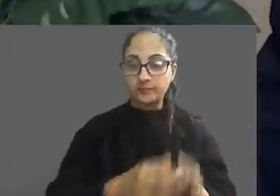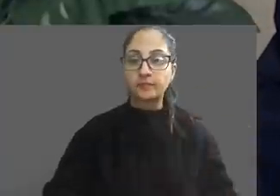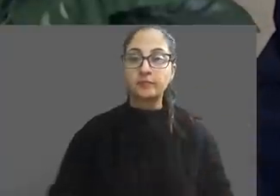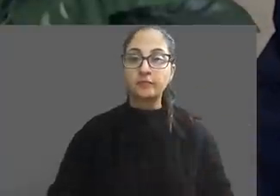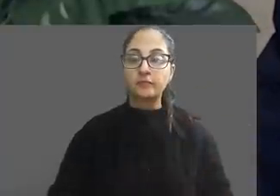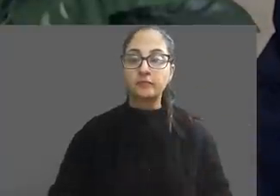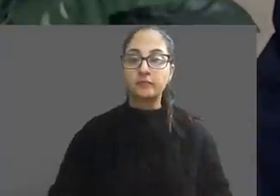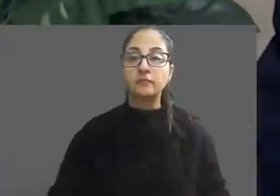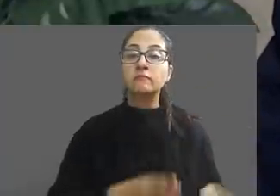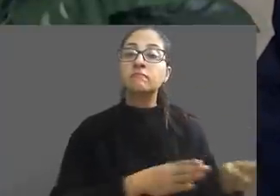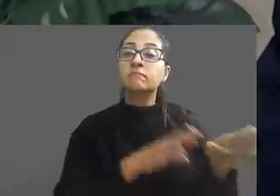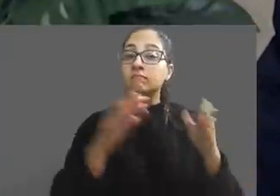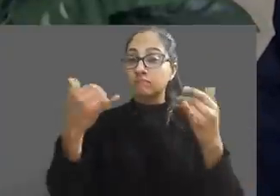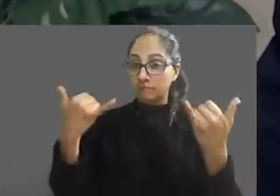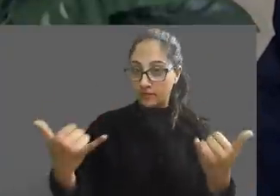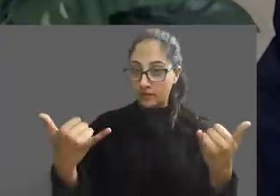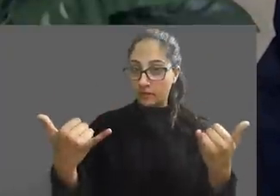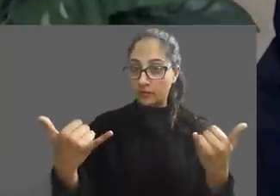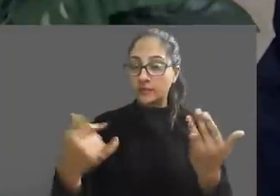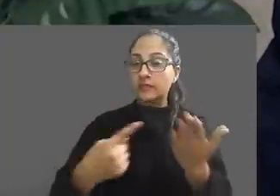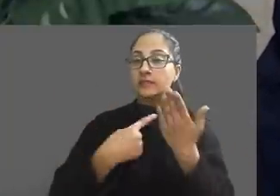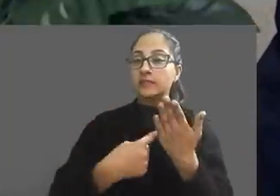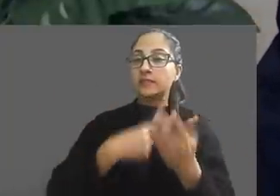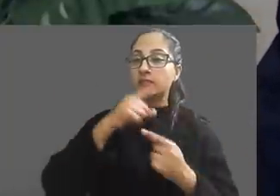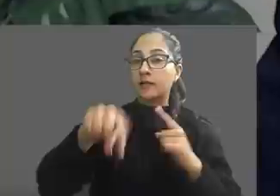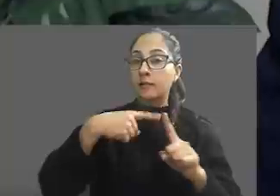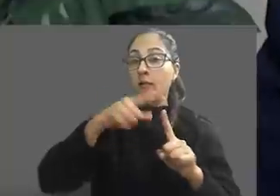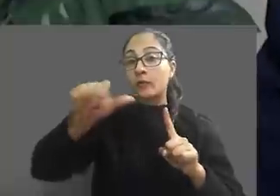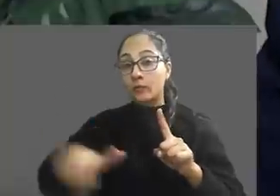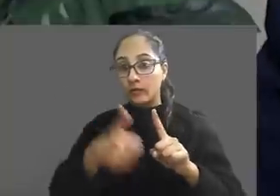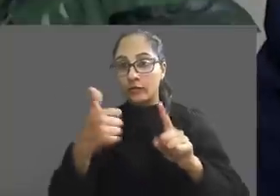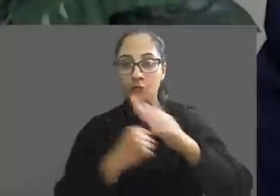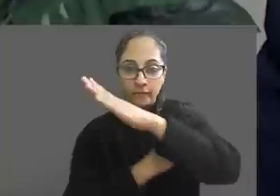out a special group for blessings. He said,